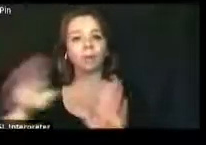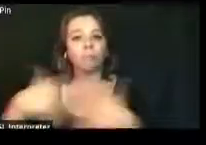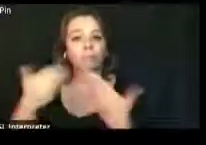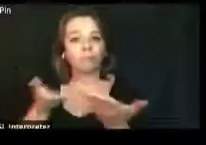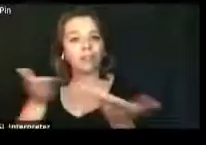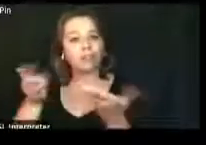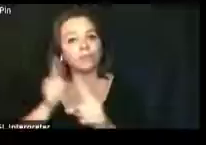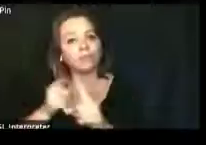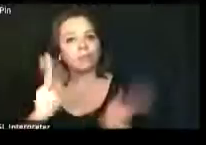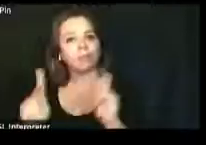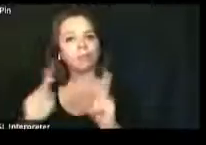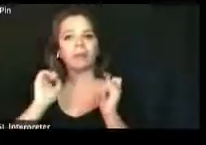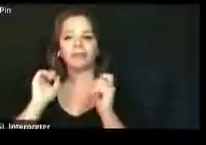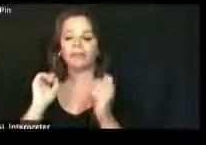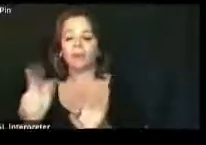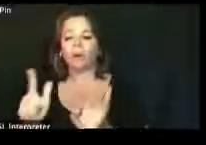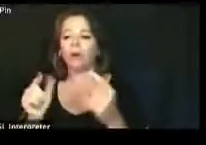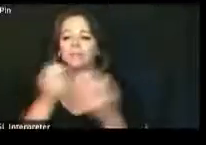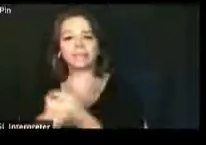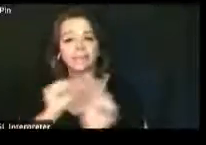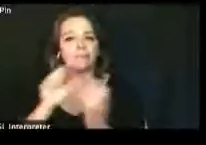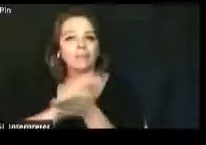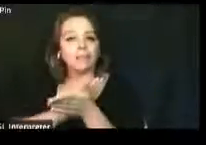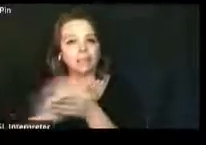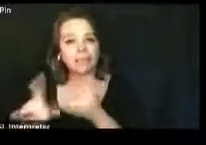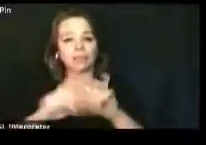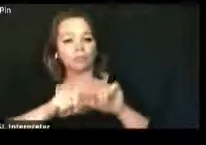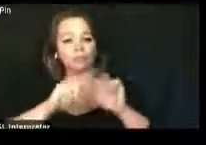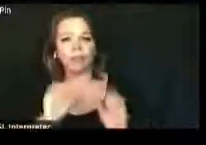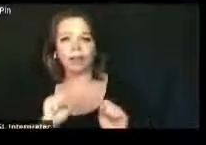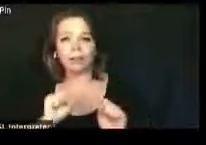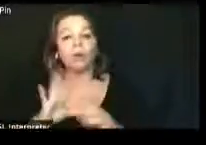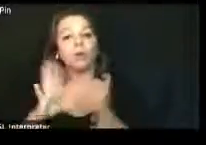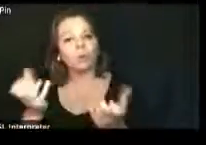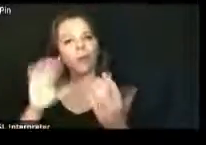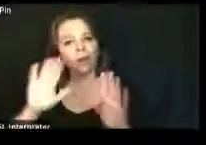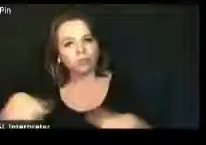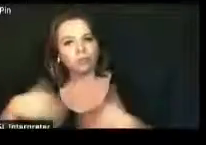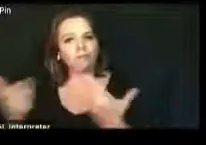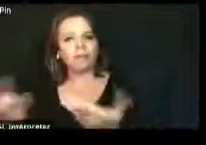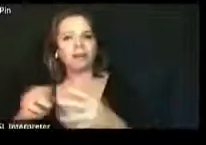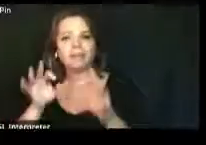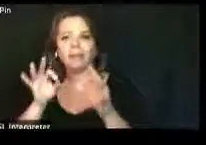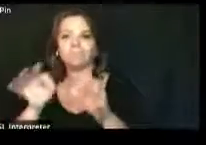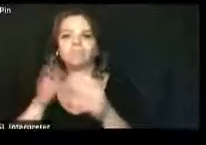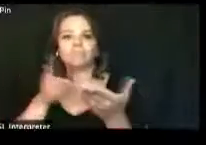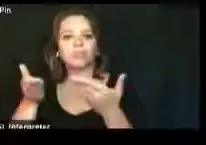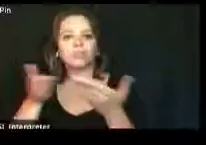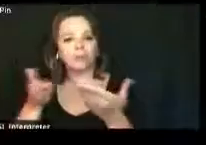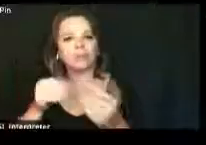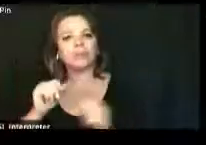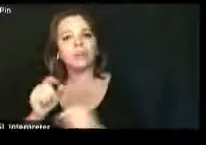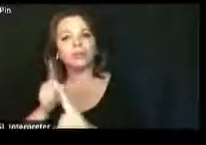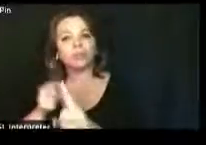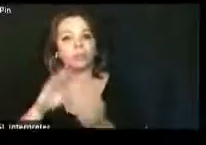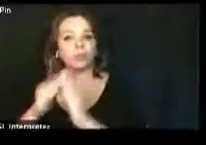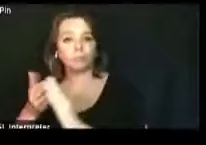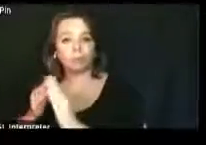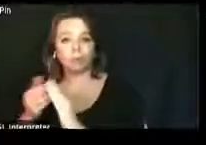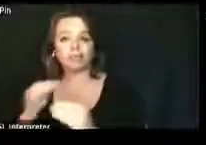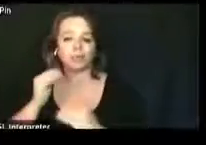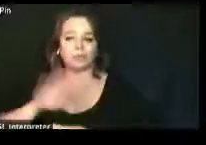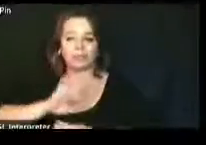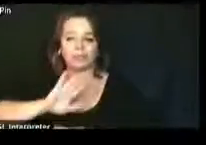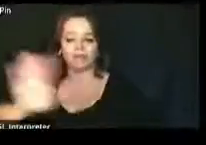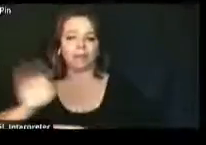reliable. LBT wants to continue to provide this exceptional level of service to support the city's mobility needs. To that end, LBT